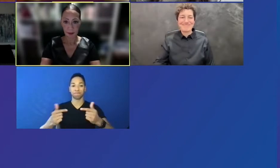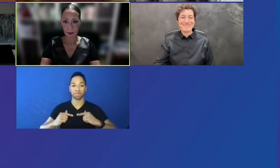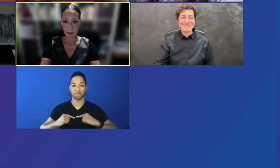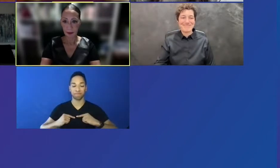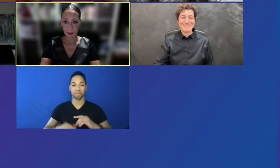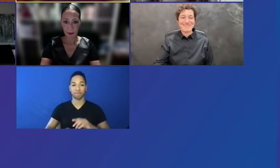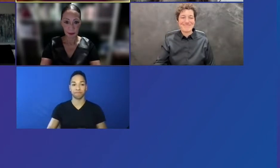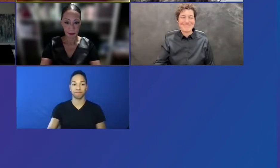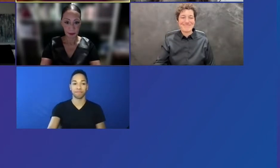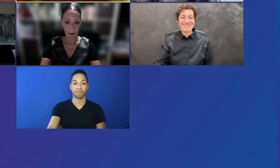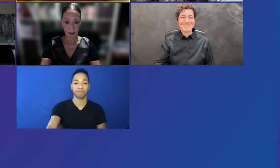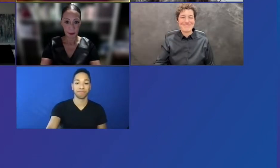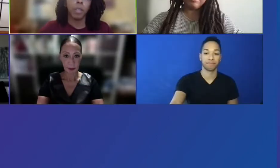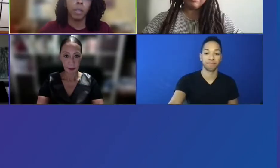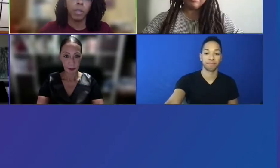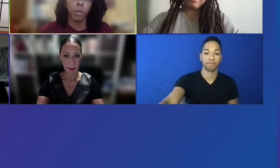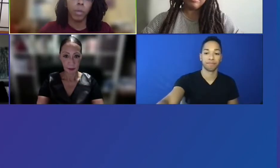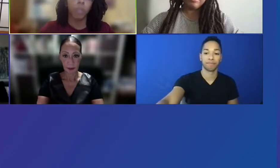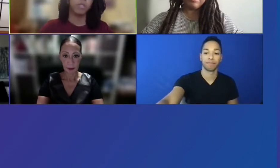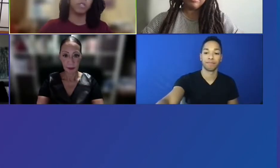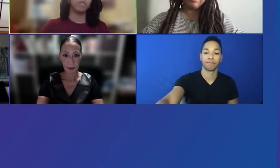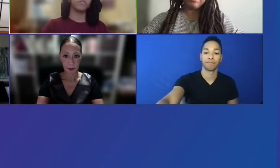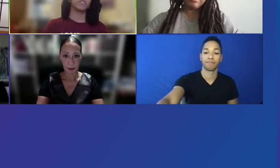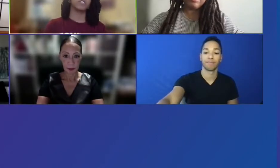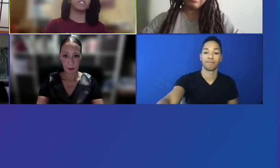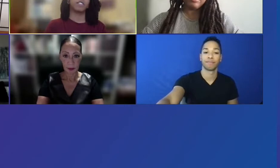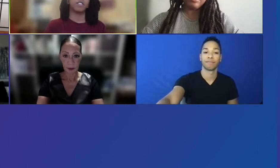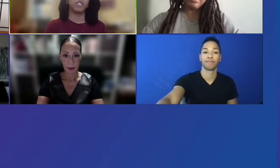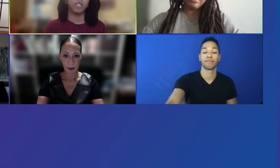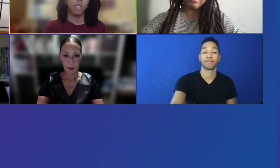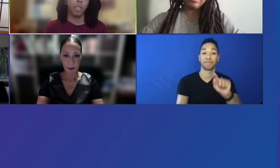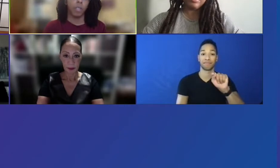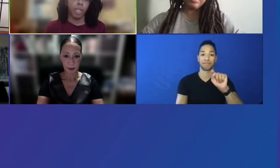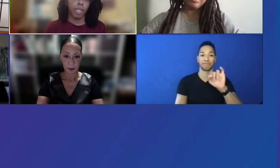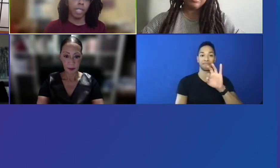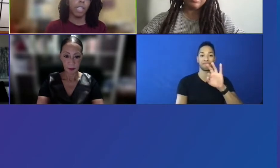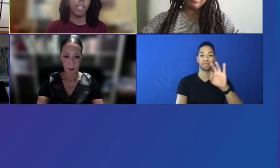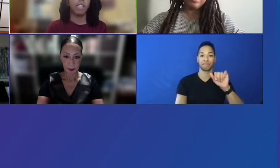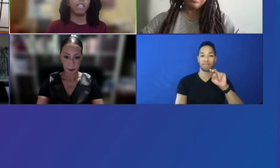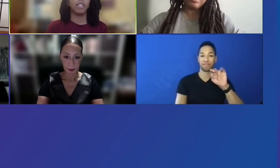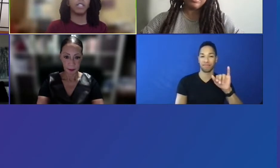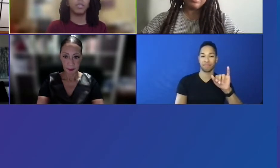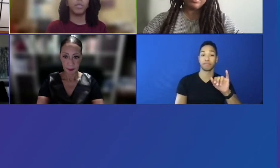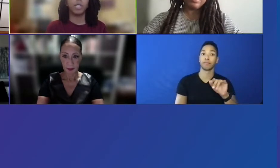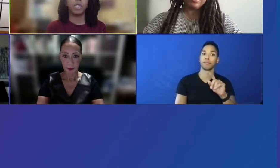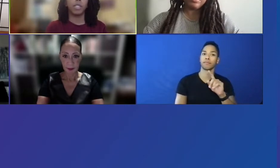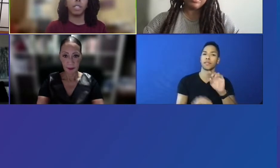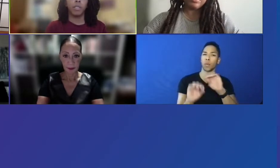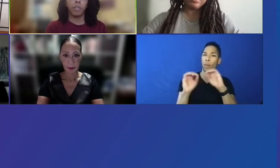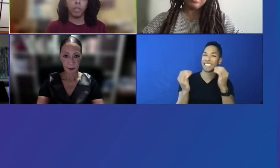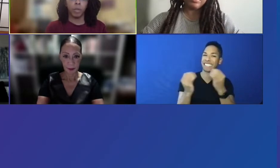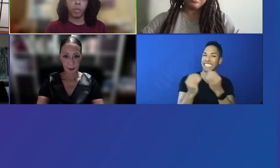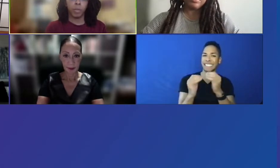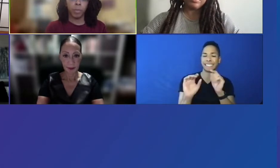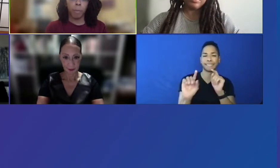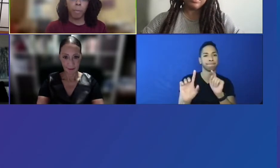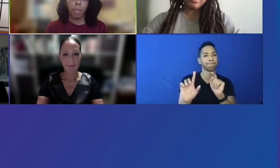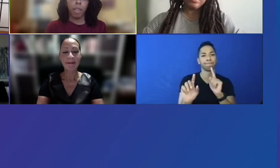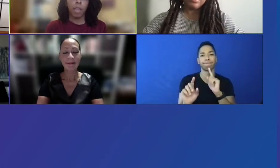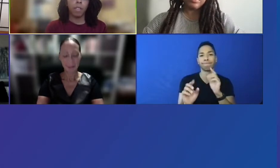I think, this is Tiffany here, I think what's important for organizations to understand is that you're bringing in an